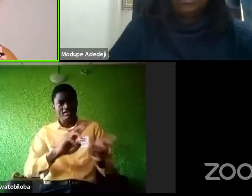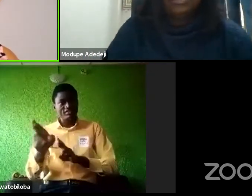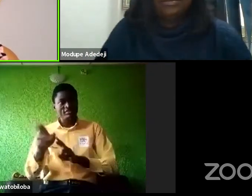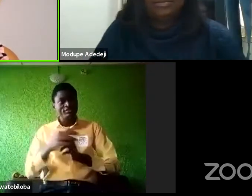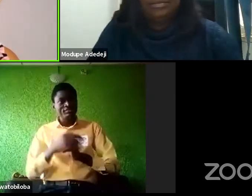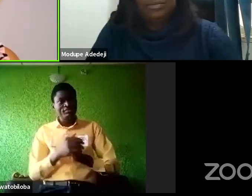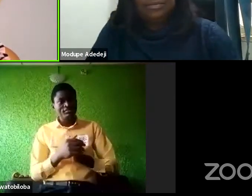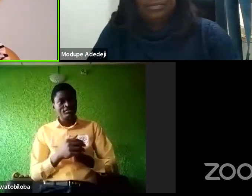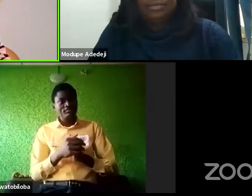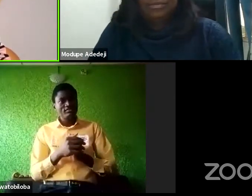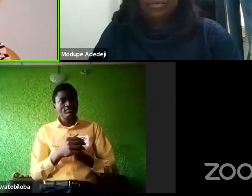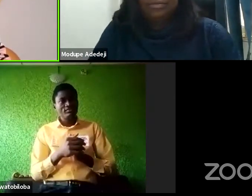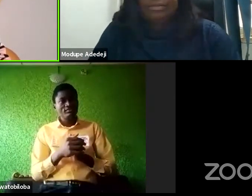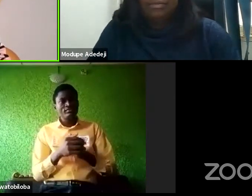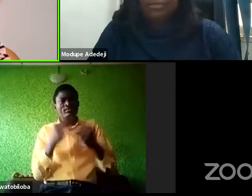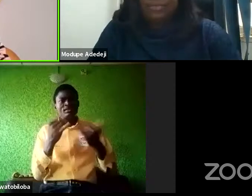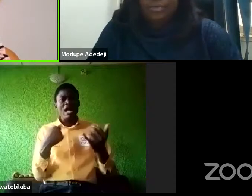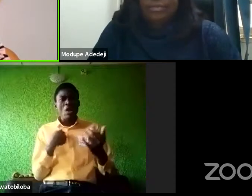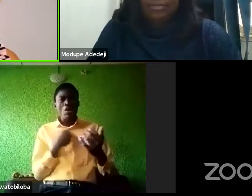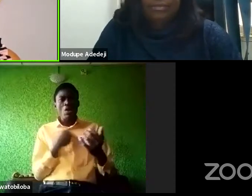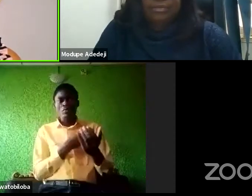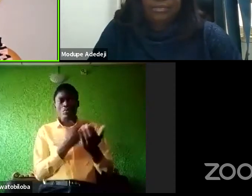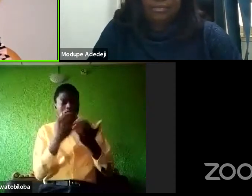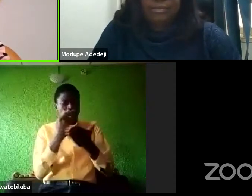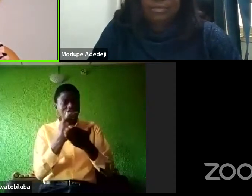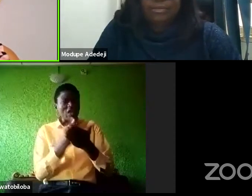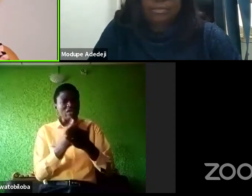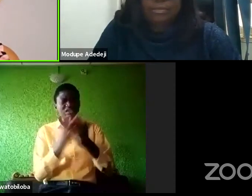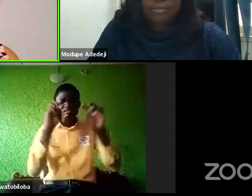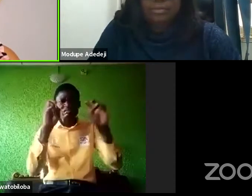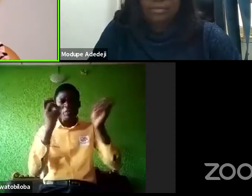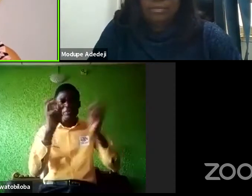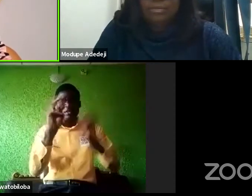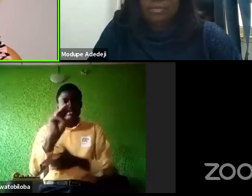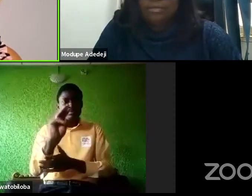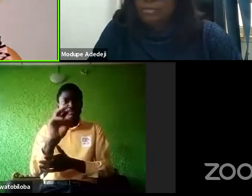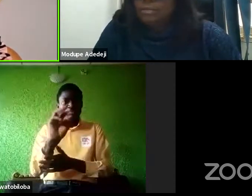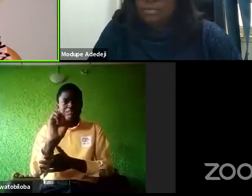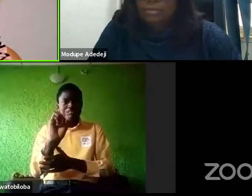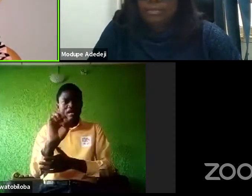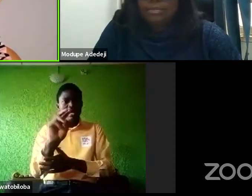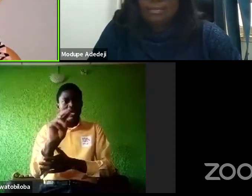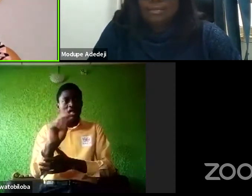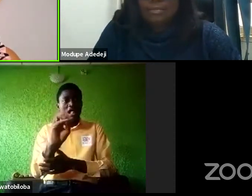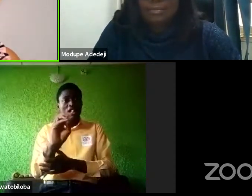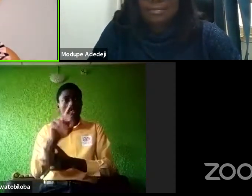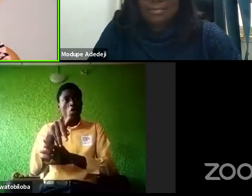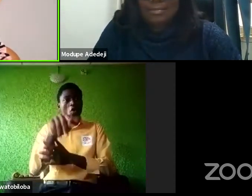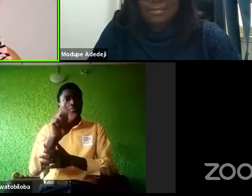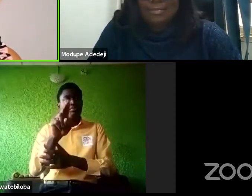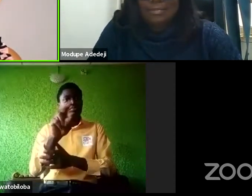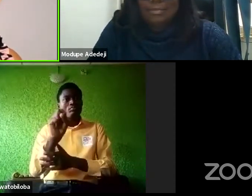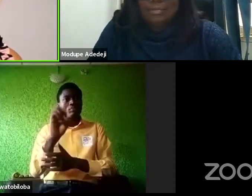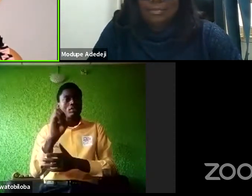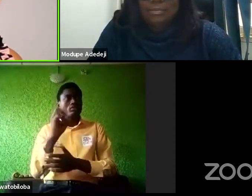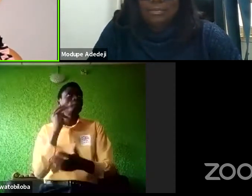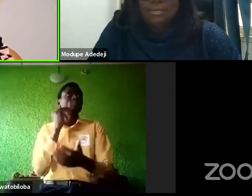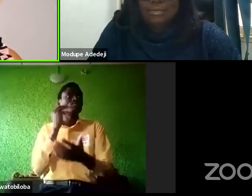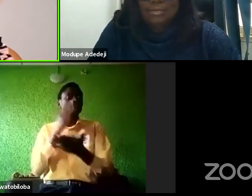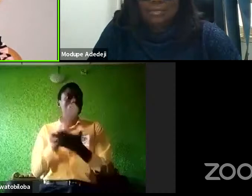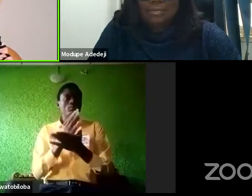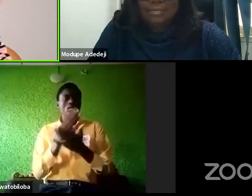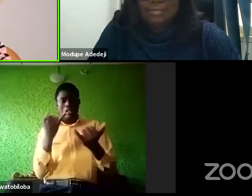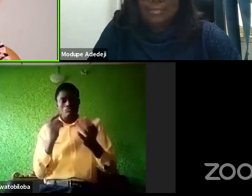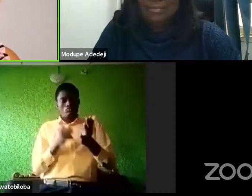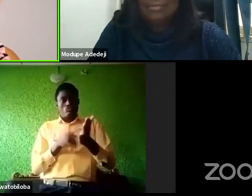So we want to talk about menopause today. And sometimes when you're feeling somehow, somebody is telling you that, are